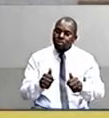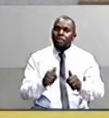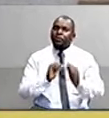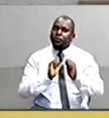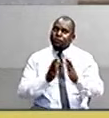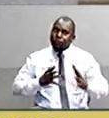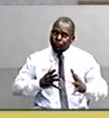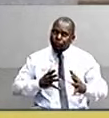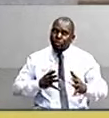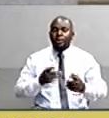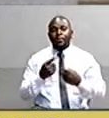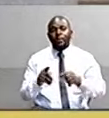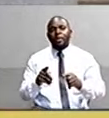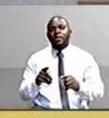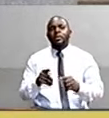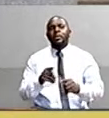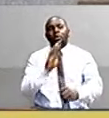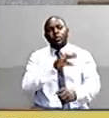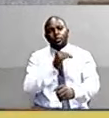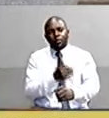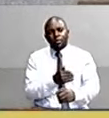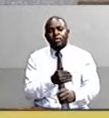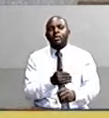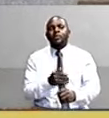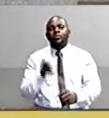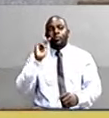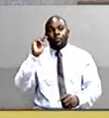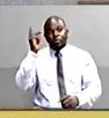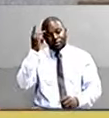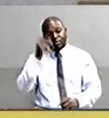ke mirimu ja authority mitono tono ja police